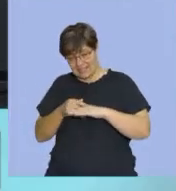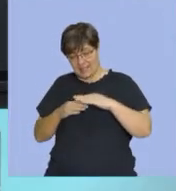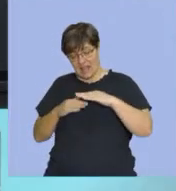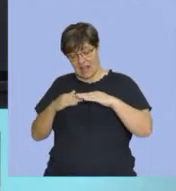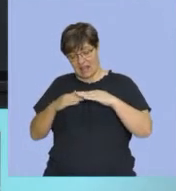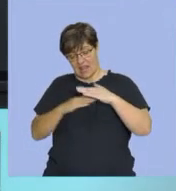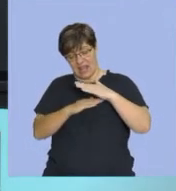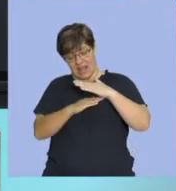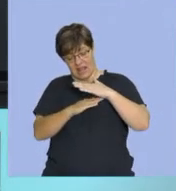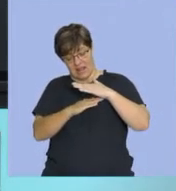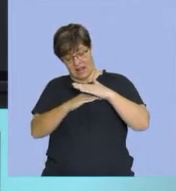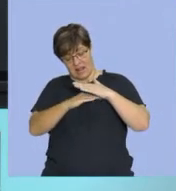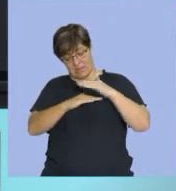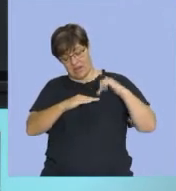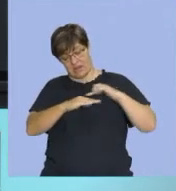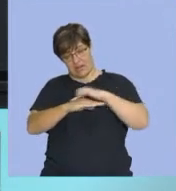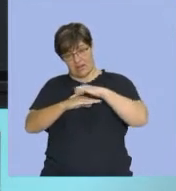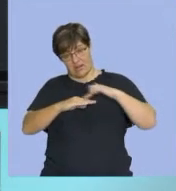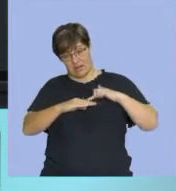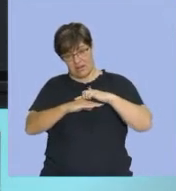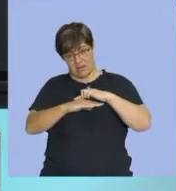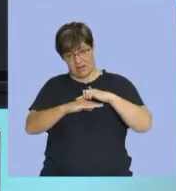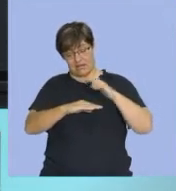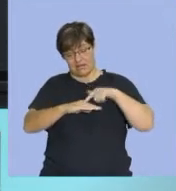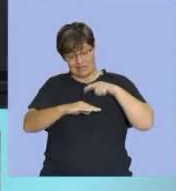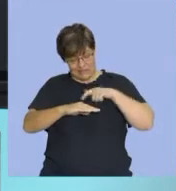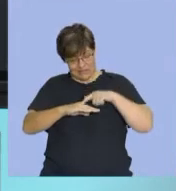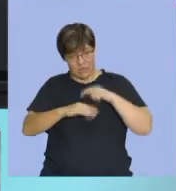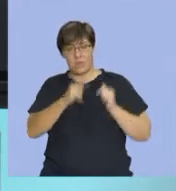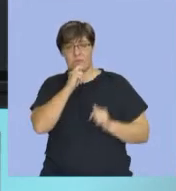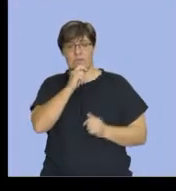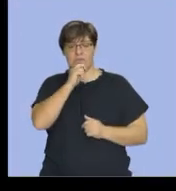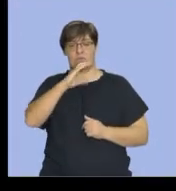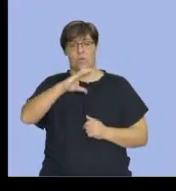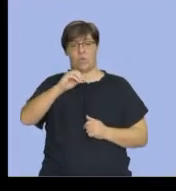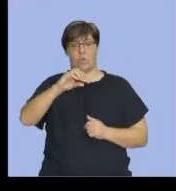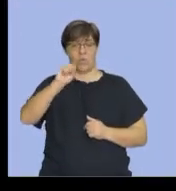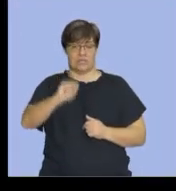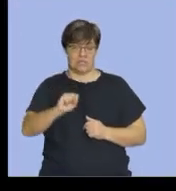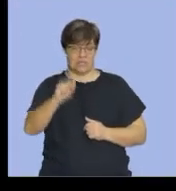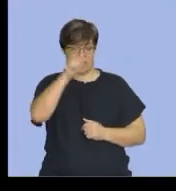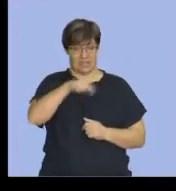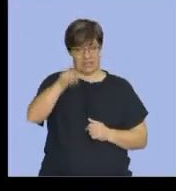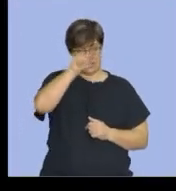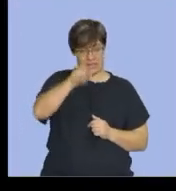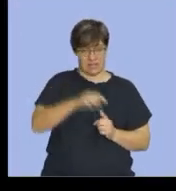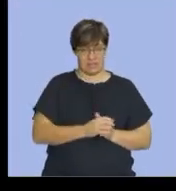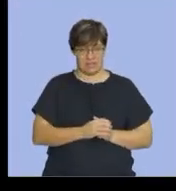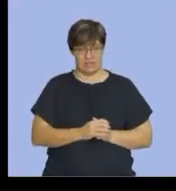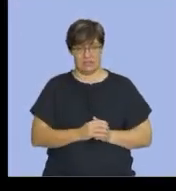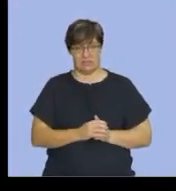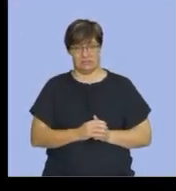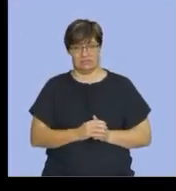angle. That means I'm going to use cos, okay? So cos theta